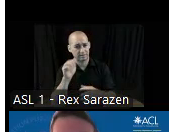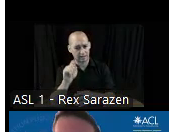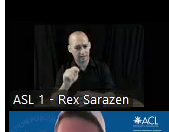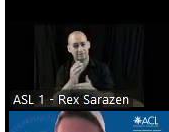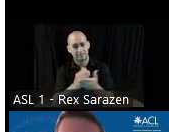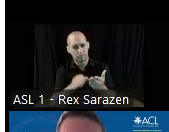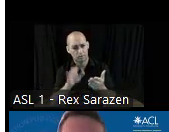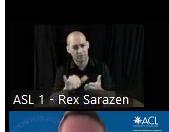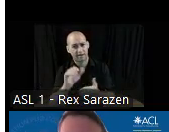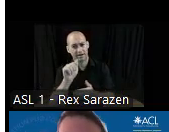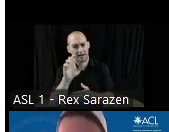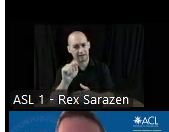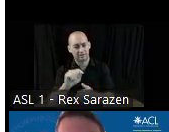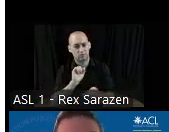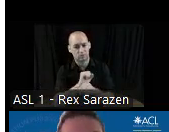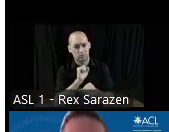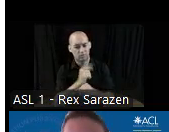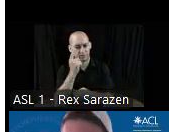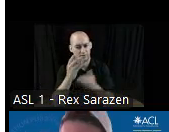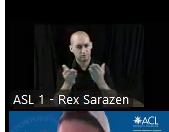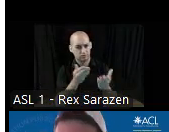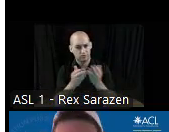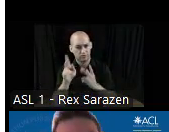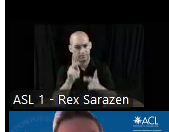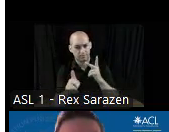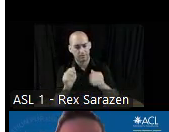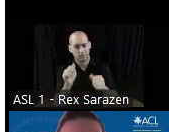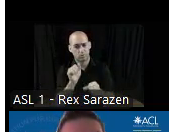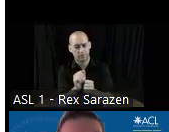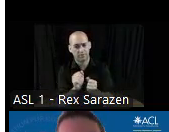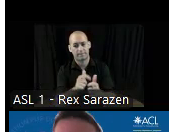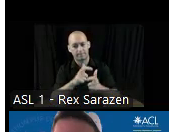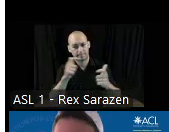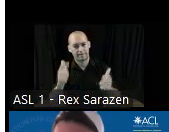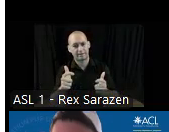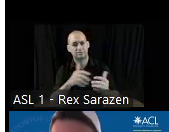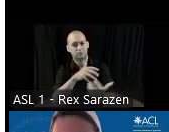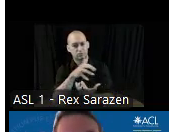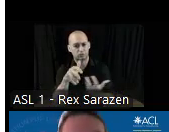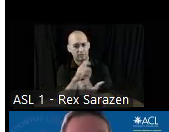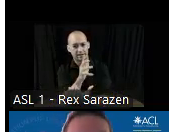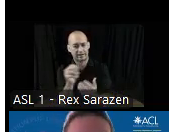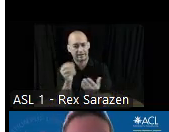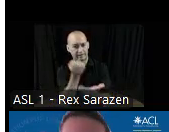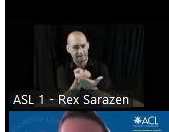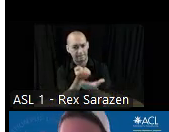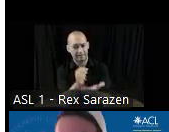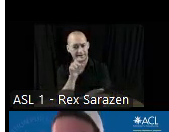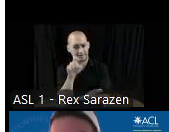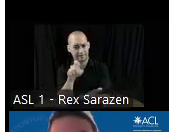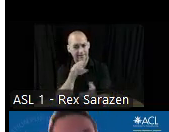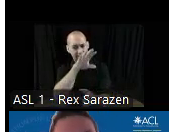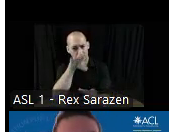we work to serve folks with the greatest social and economic need, and inclusion, we believe, really